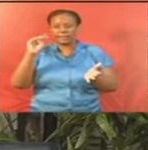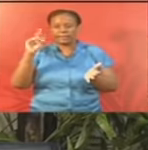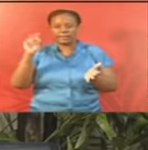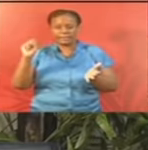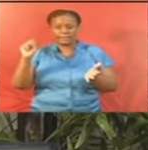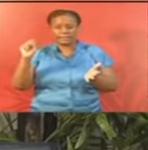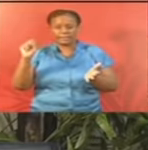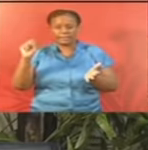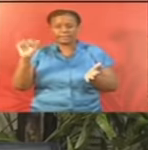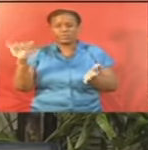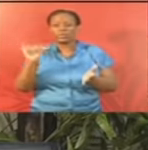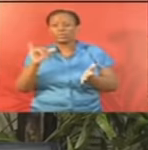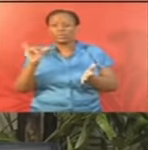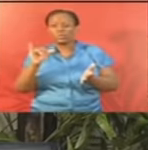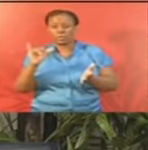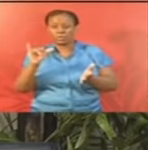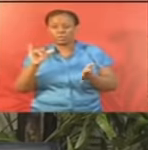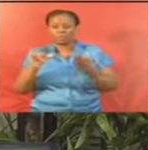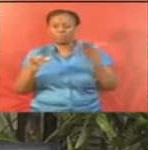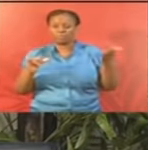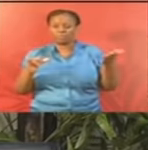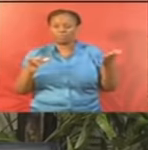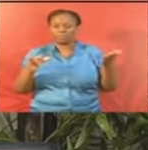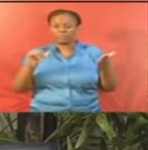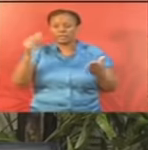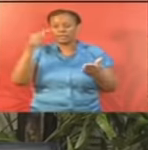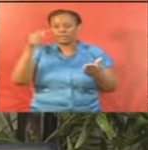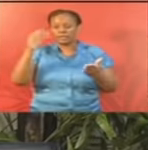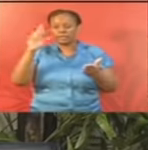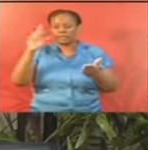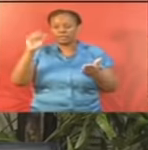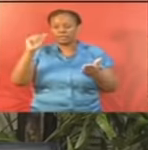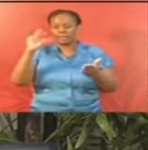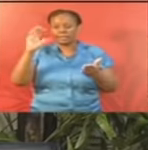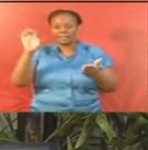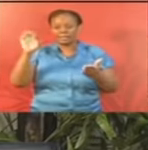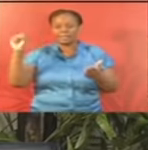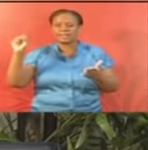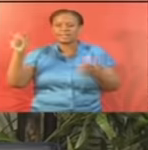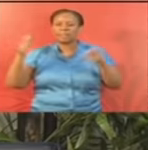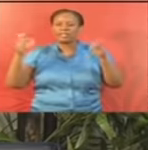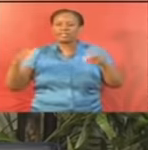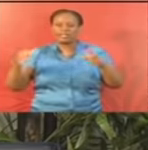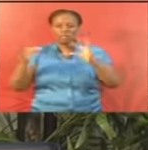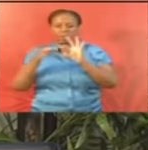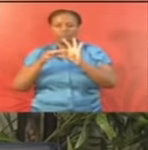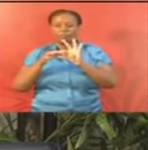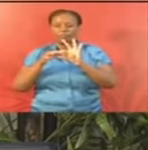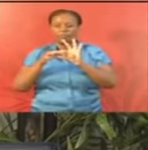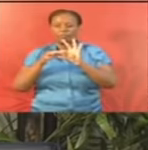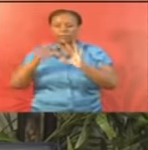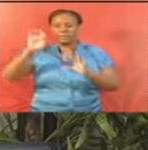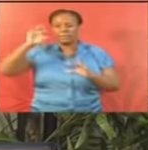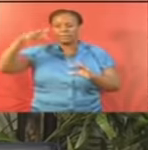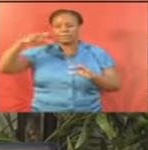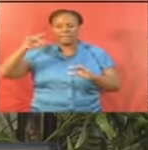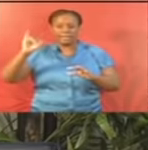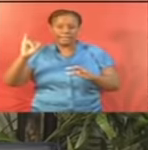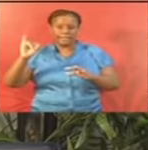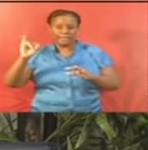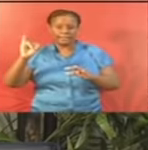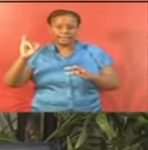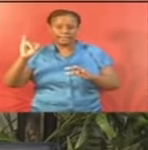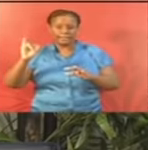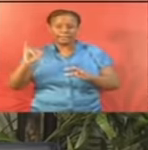studio is Grace Sukhchan, Manager of the Expanded Program on Immunization. I'm Candice Alcantara, Manager of